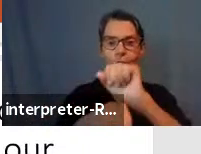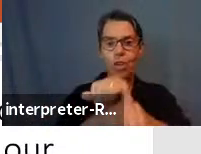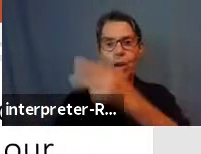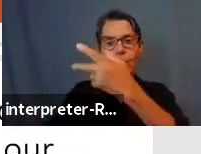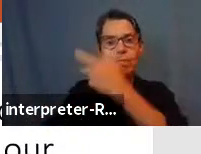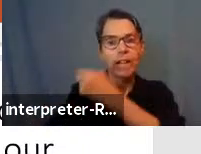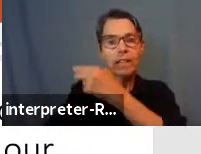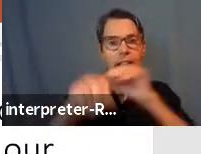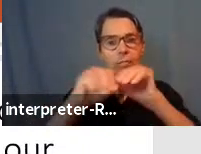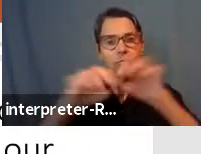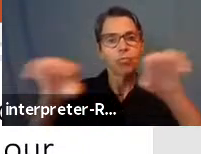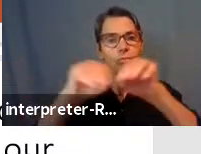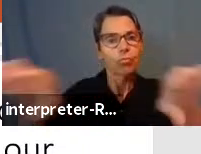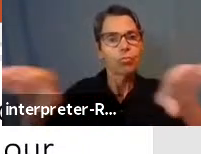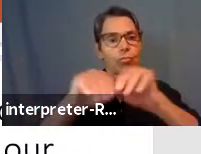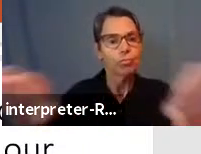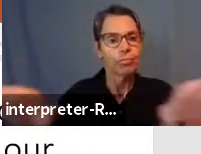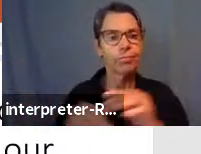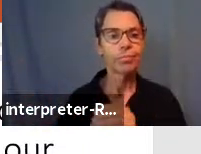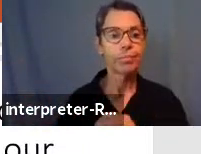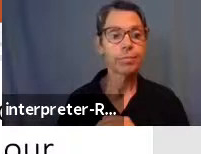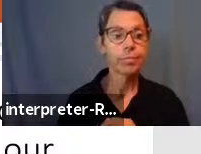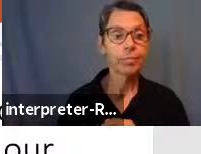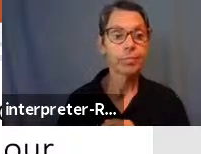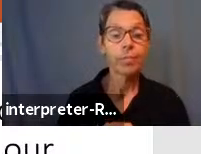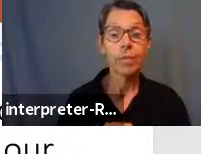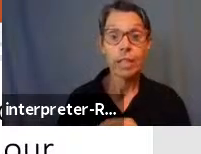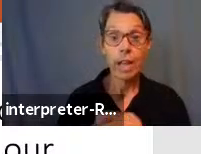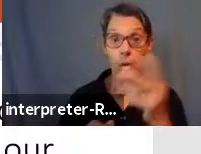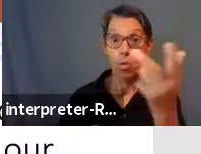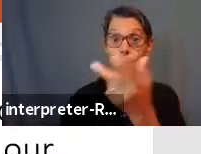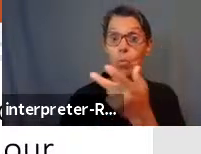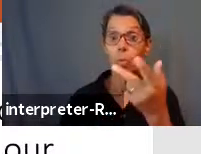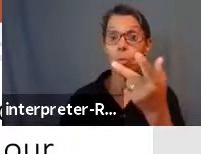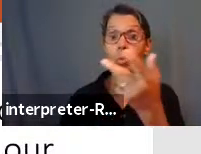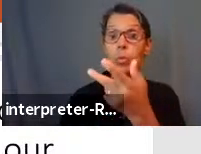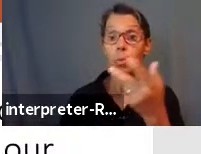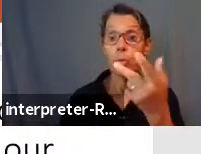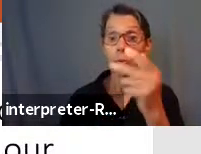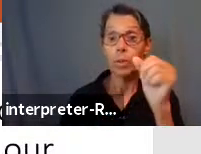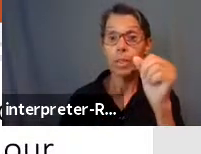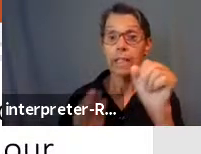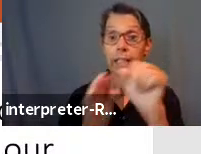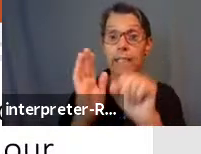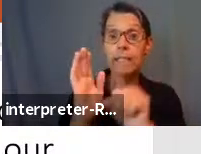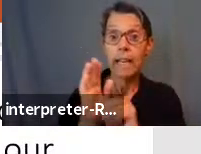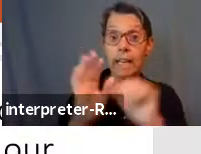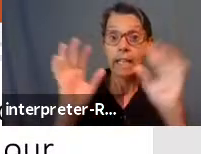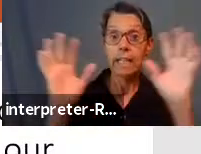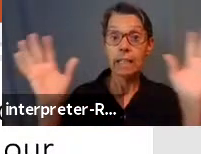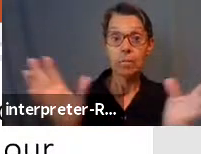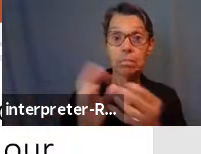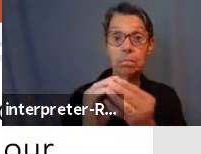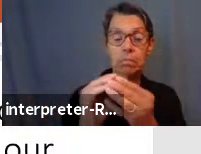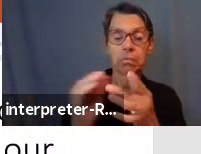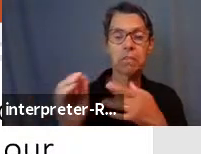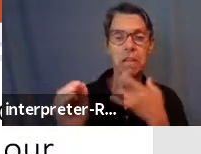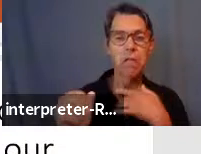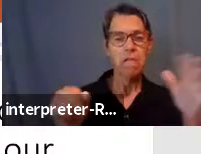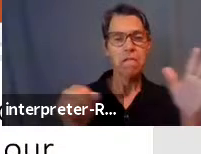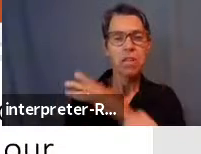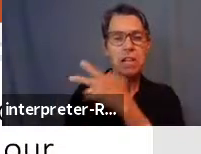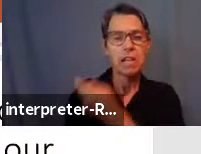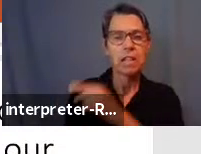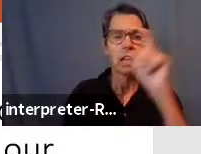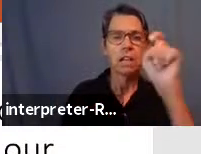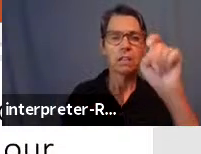process. Within the entire area, all three of those states, we feel that we've fully vaccinated about